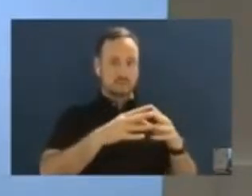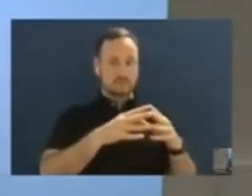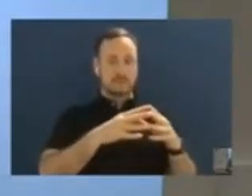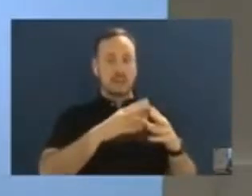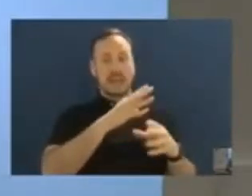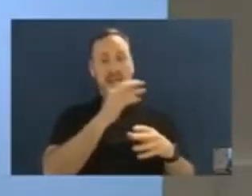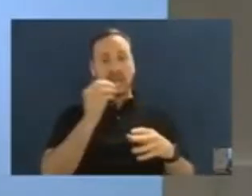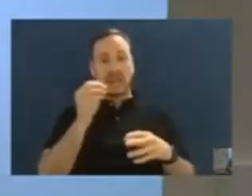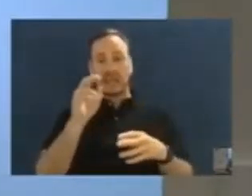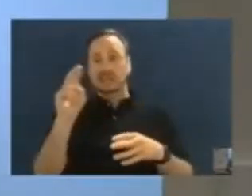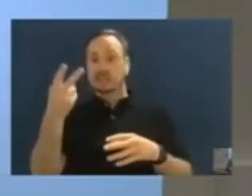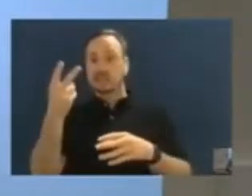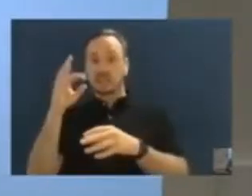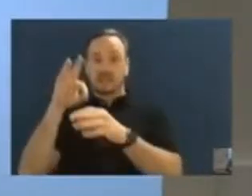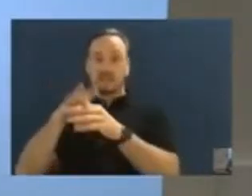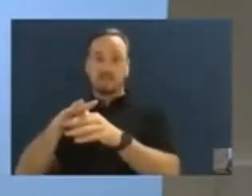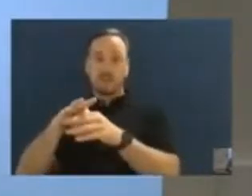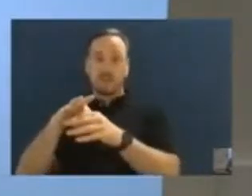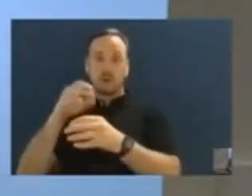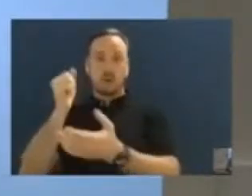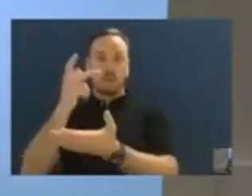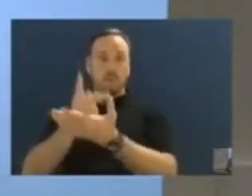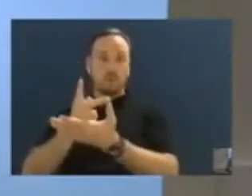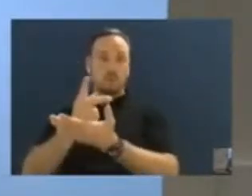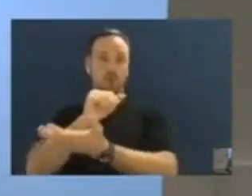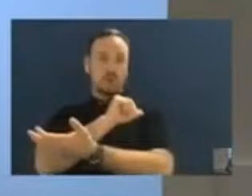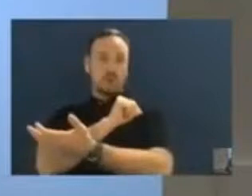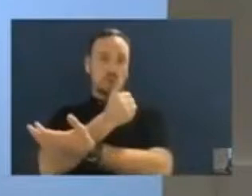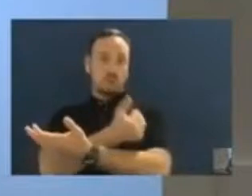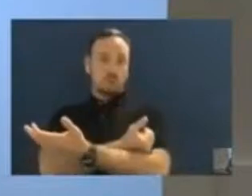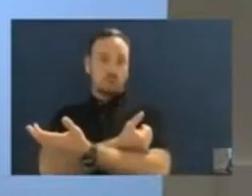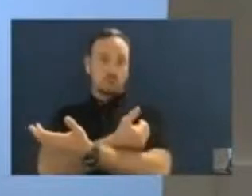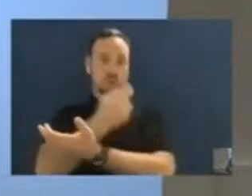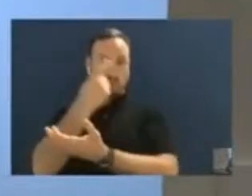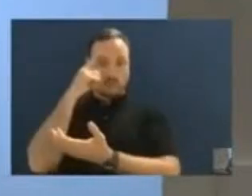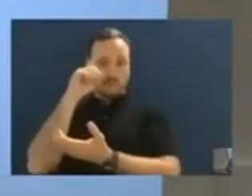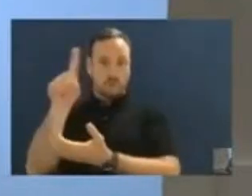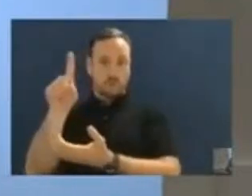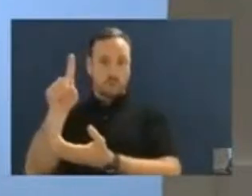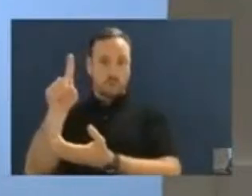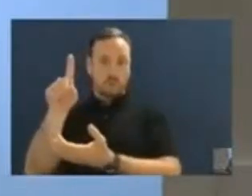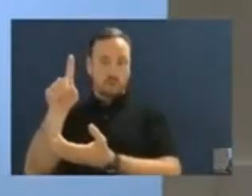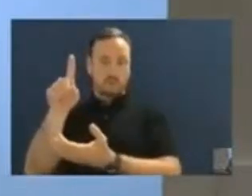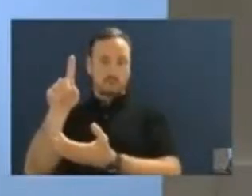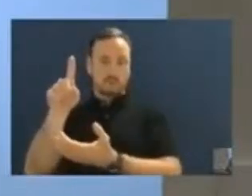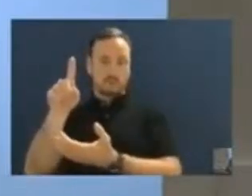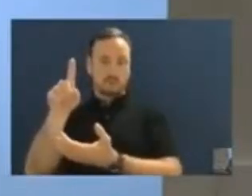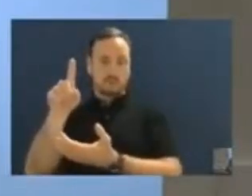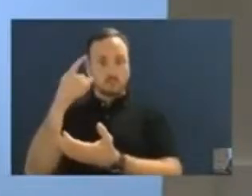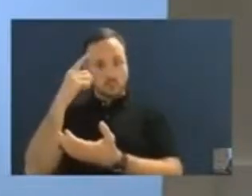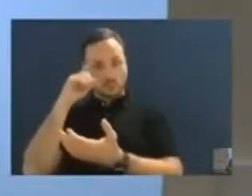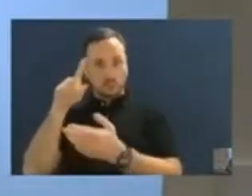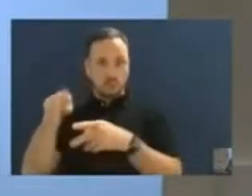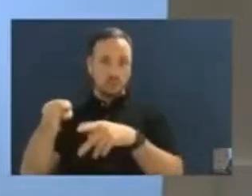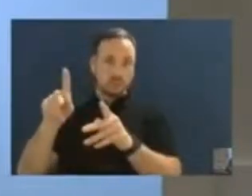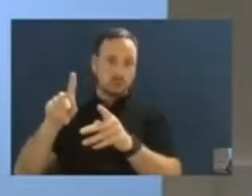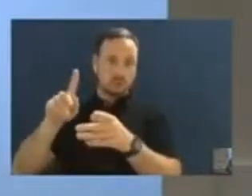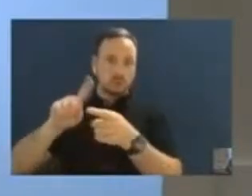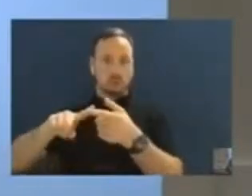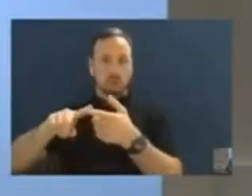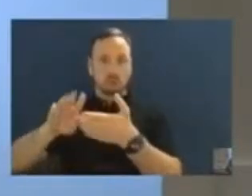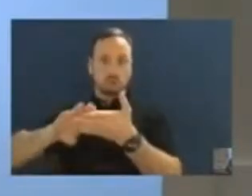second vote approving authorization for granting staff to implement